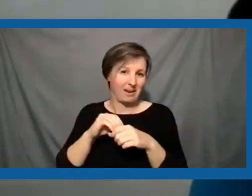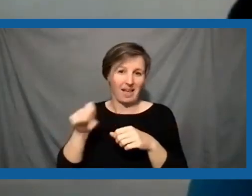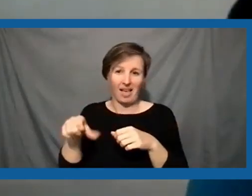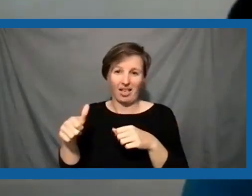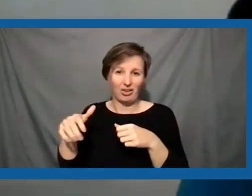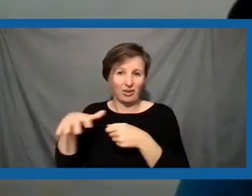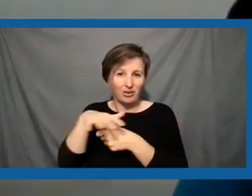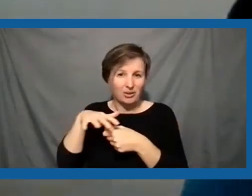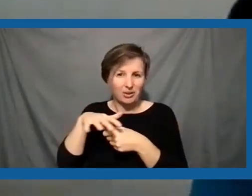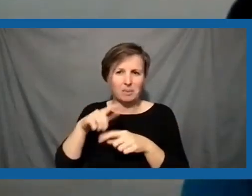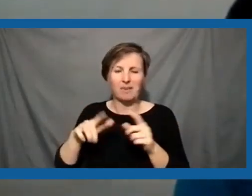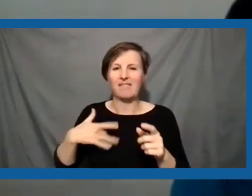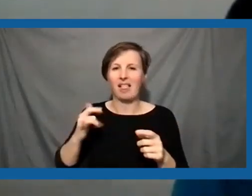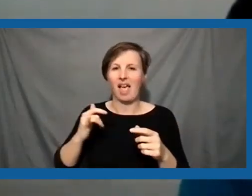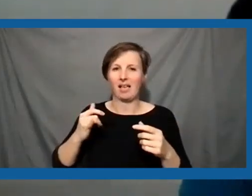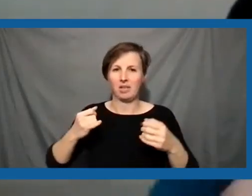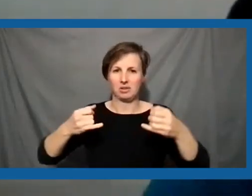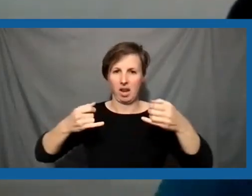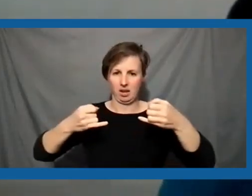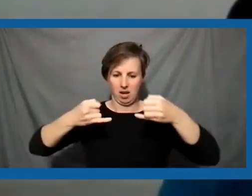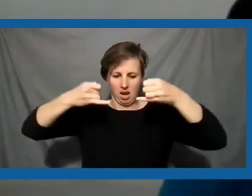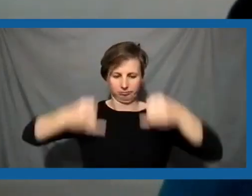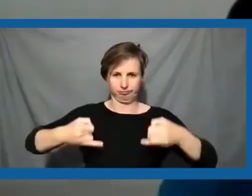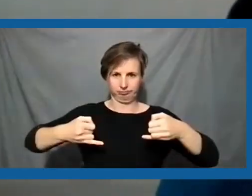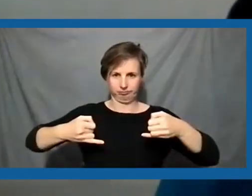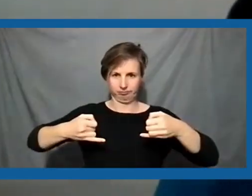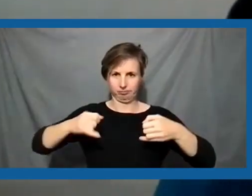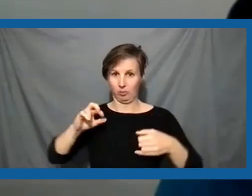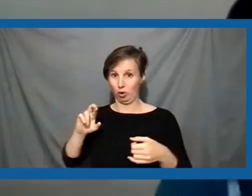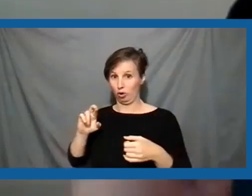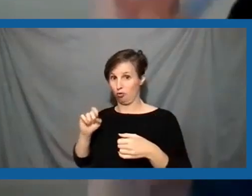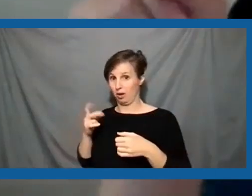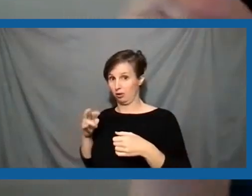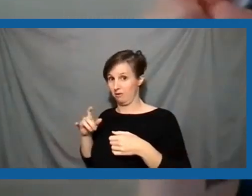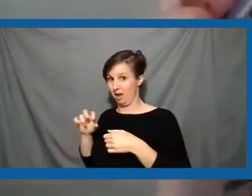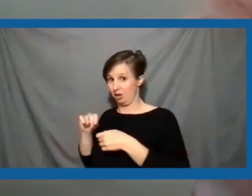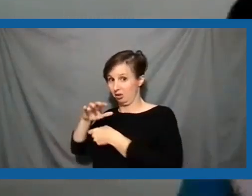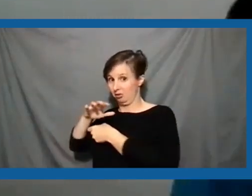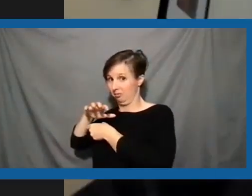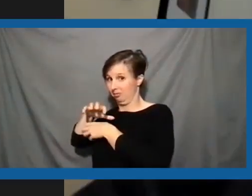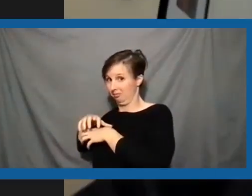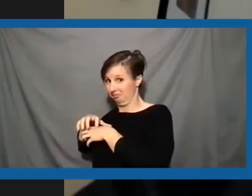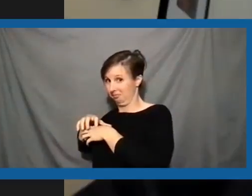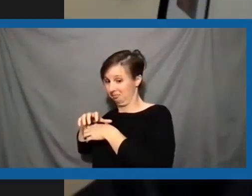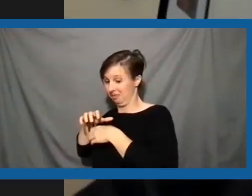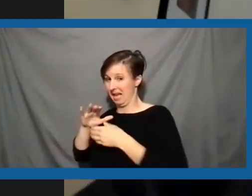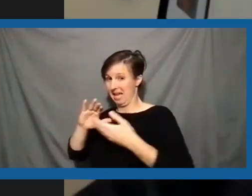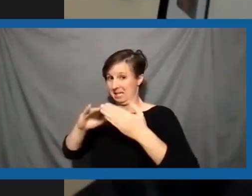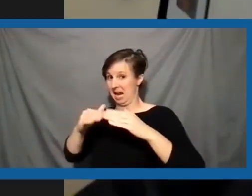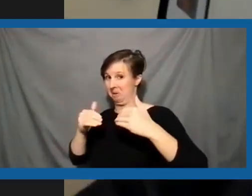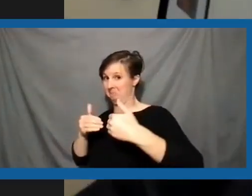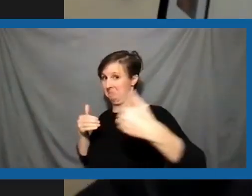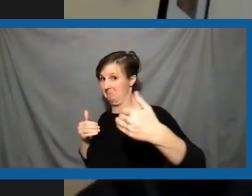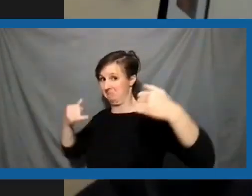but there's like an invisible barrier between the reservation and town. Right. Hey, there's jobs. Oh, I need a